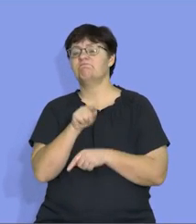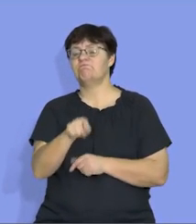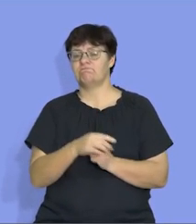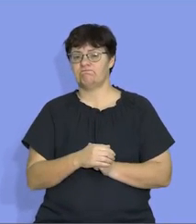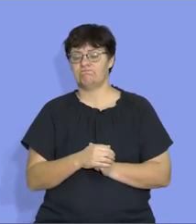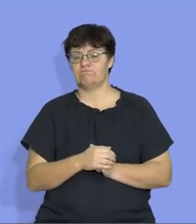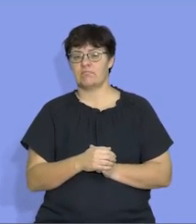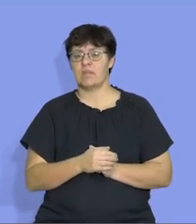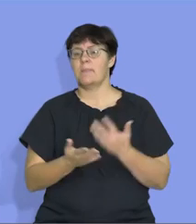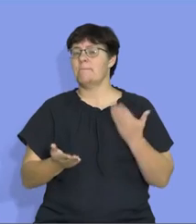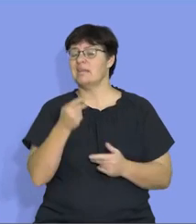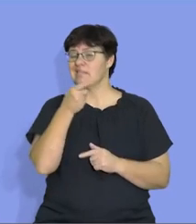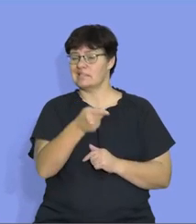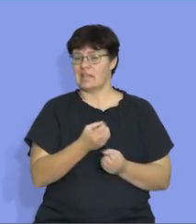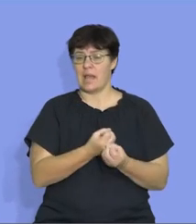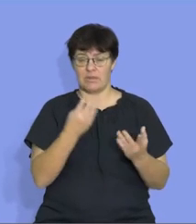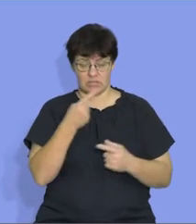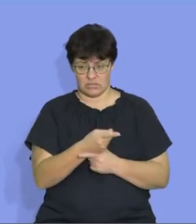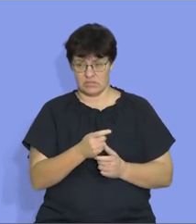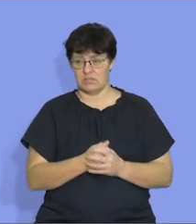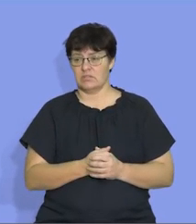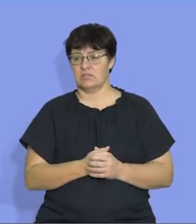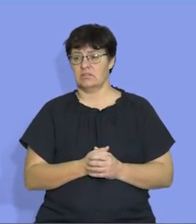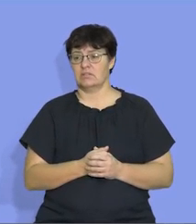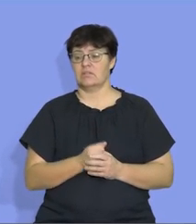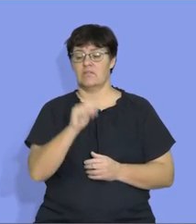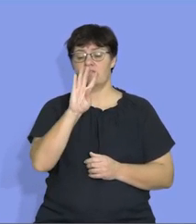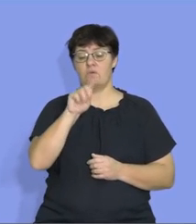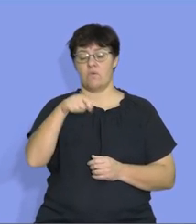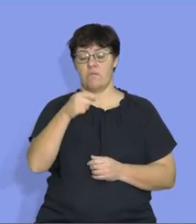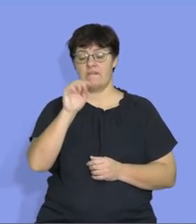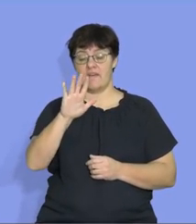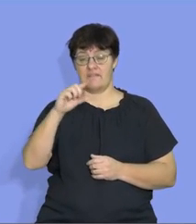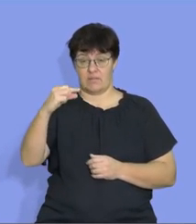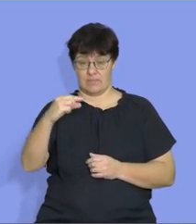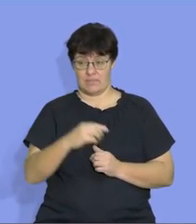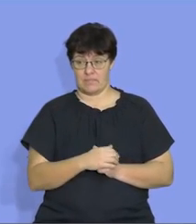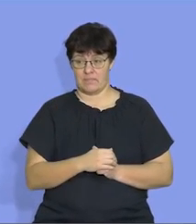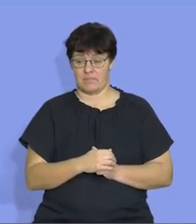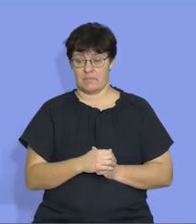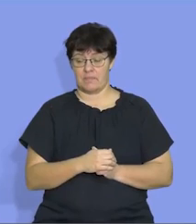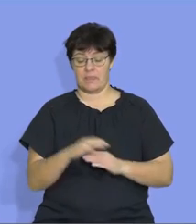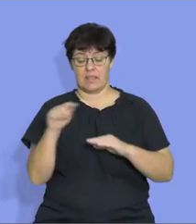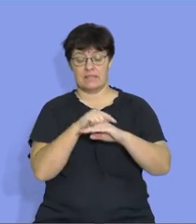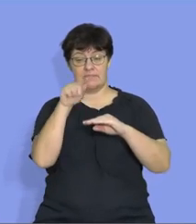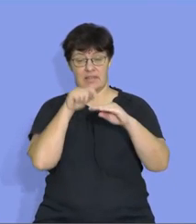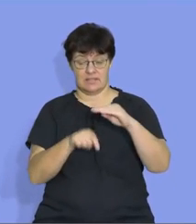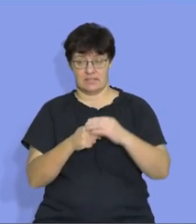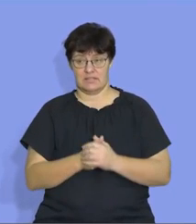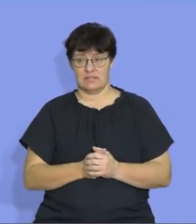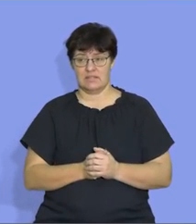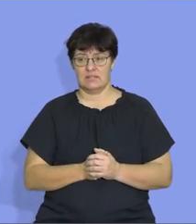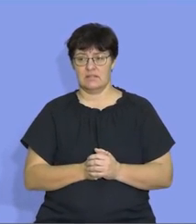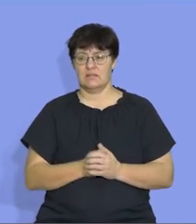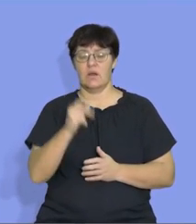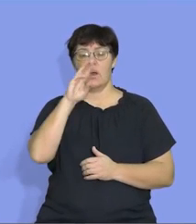that dissolves completely as we form this standard solution is 4.5 grams, right? Divided by, what's